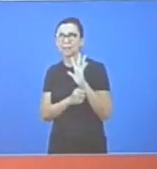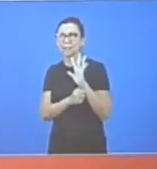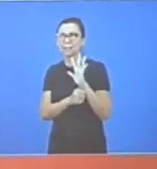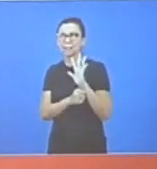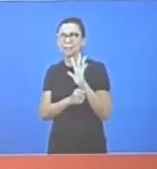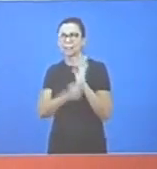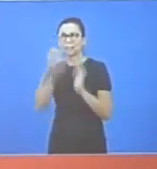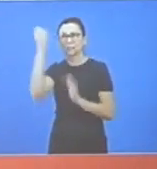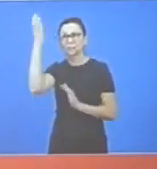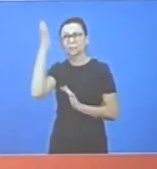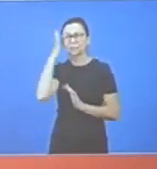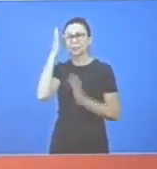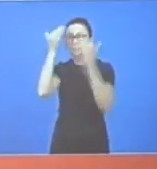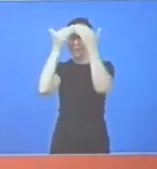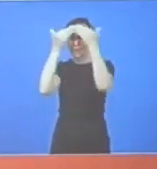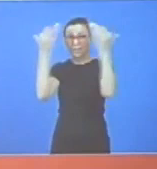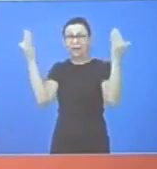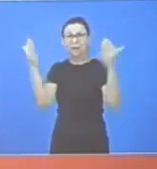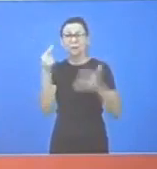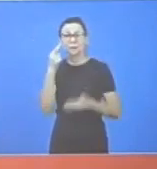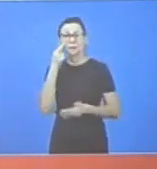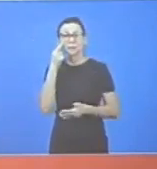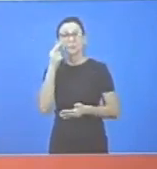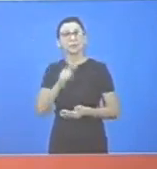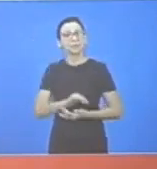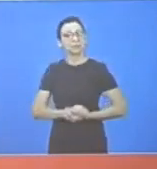deeper in the revelation, you're going to see